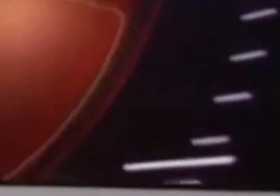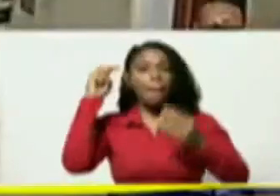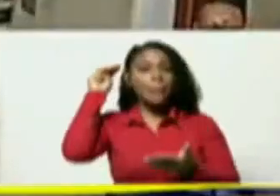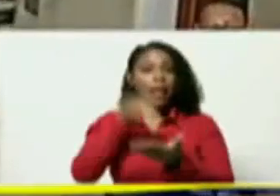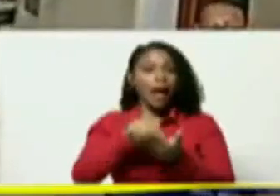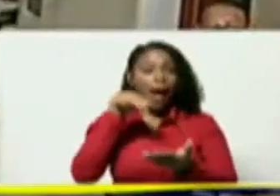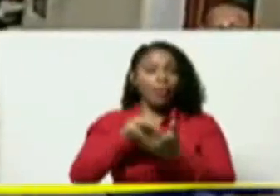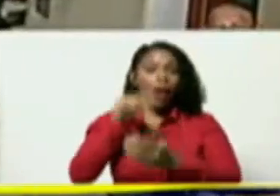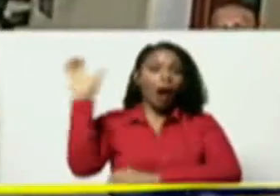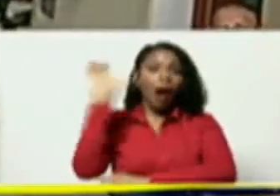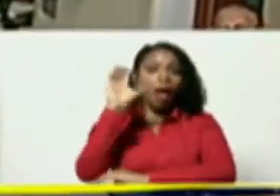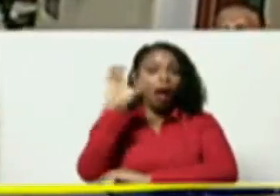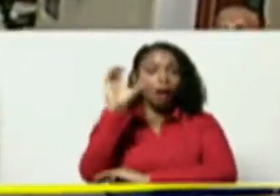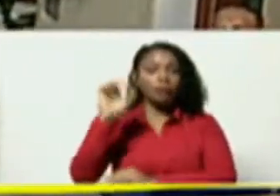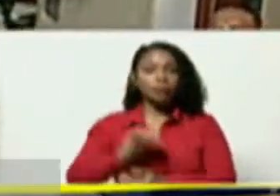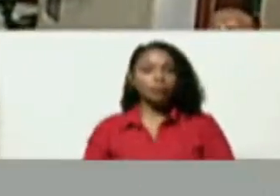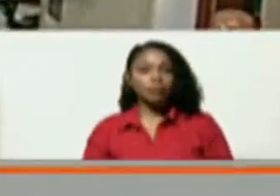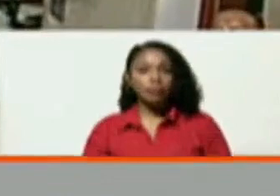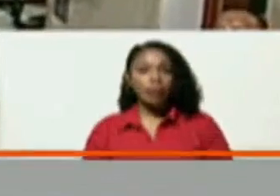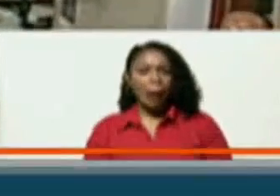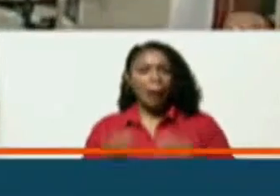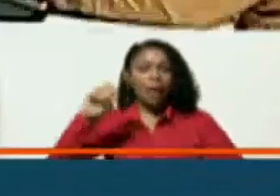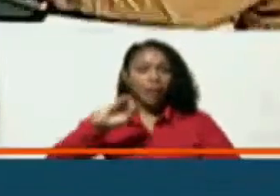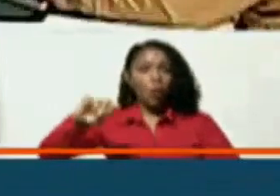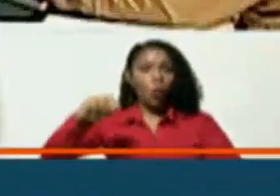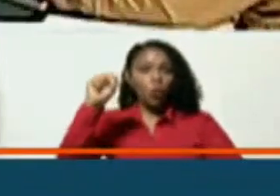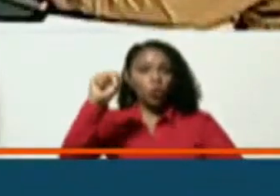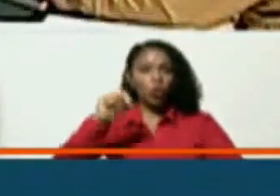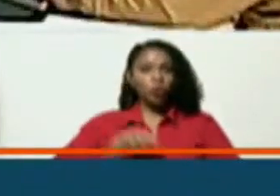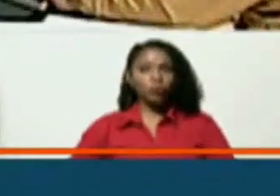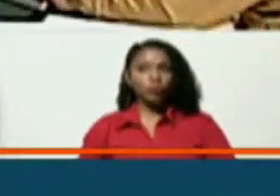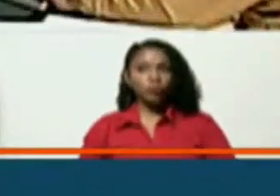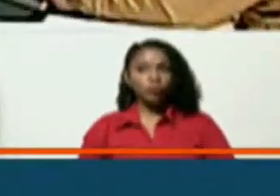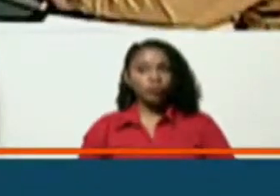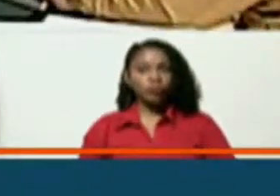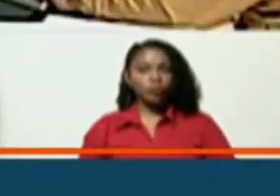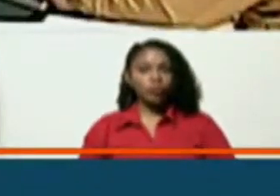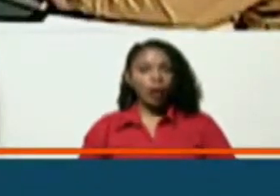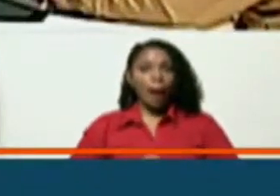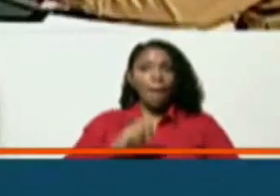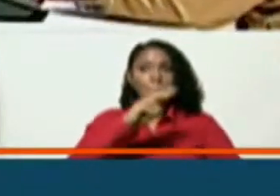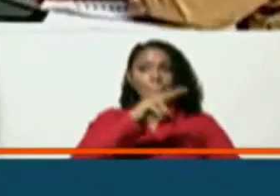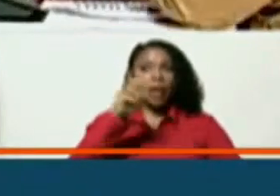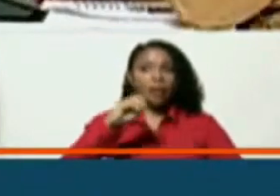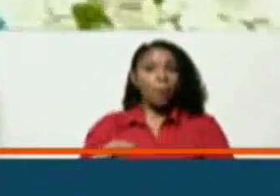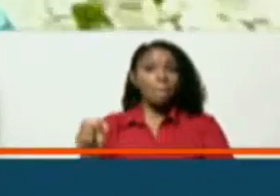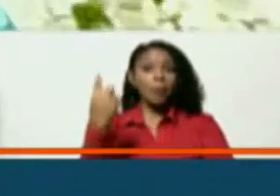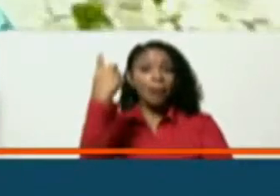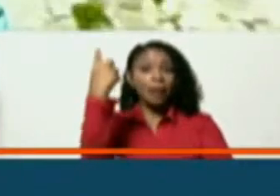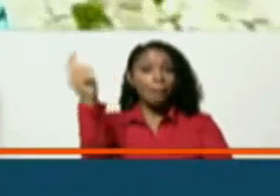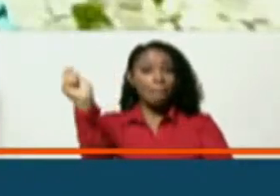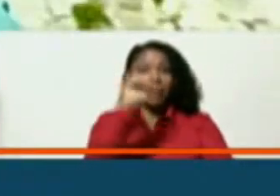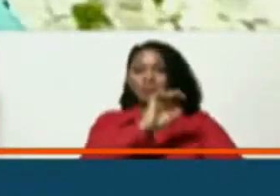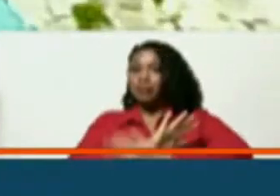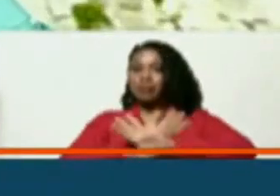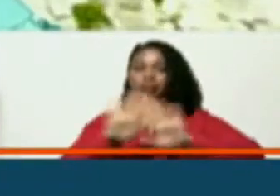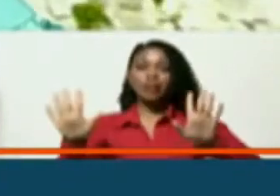the Council of Sectoral Vice Presidents of the country, the Venezuelan head of state highlighted the achievements and issues developed